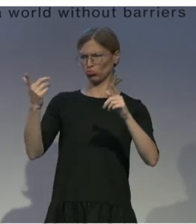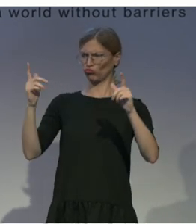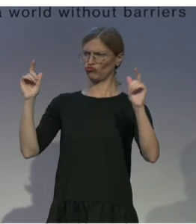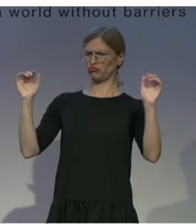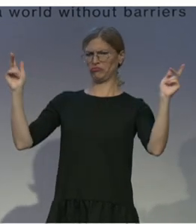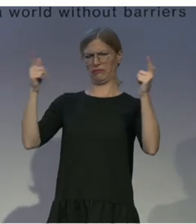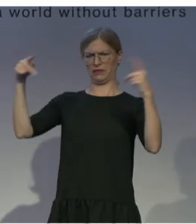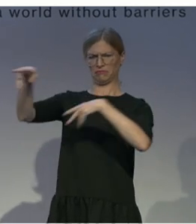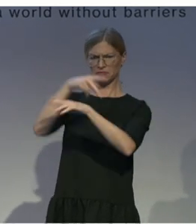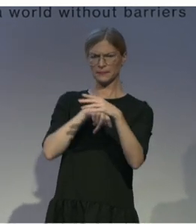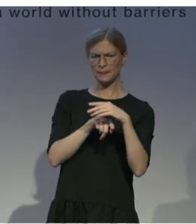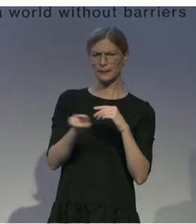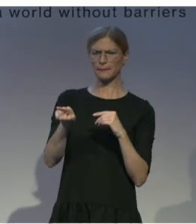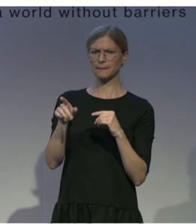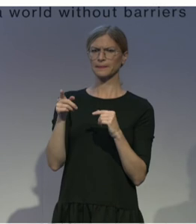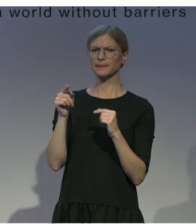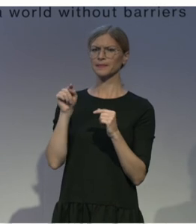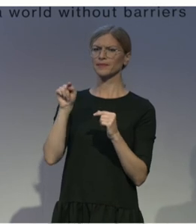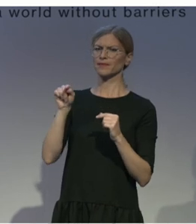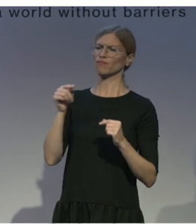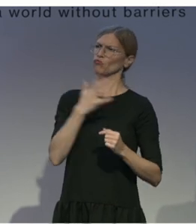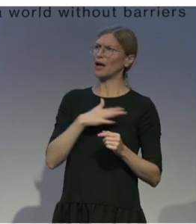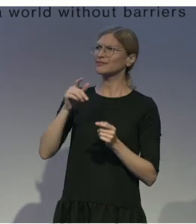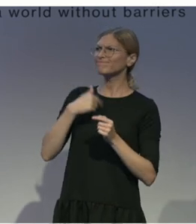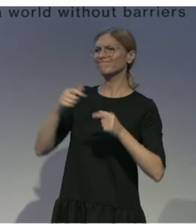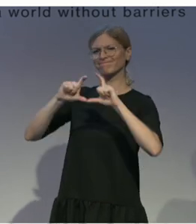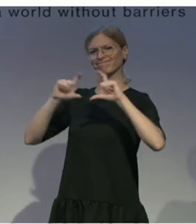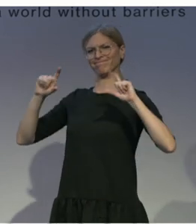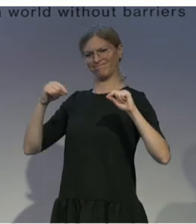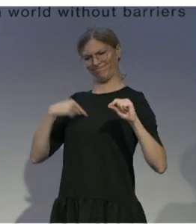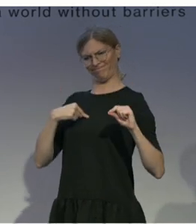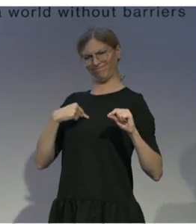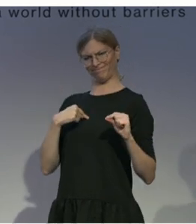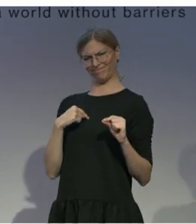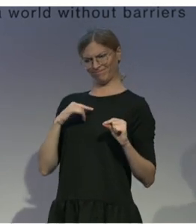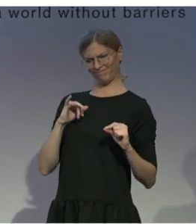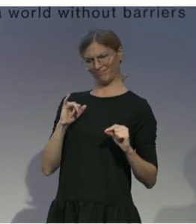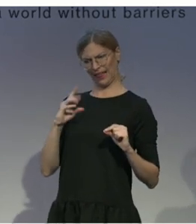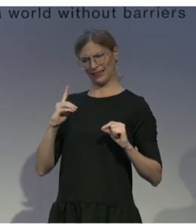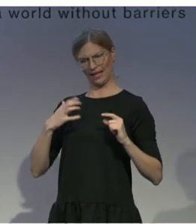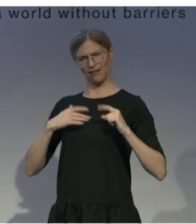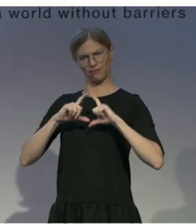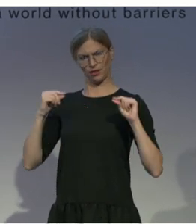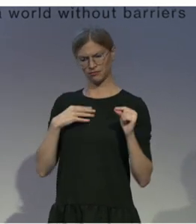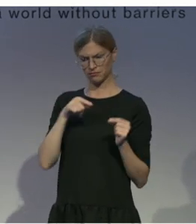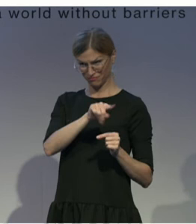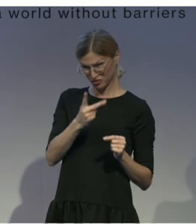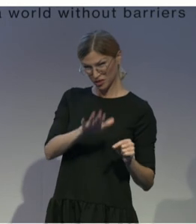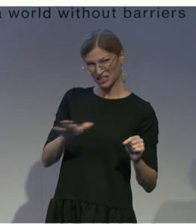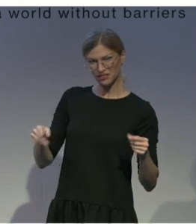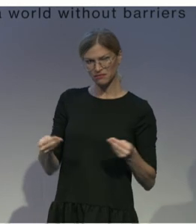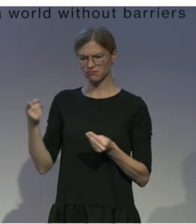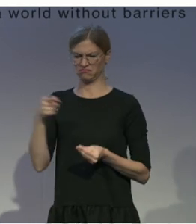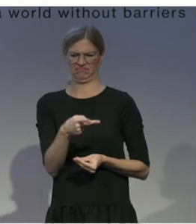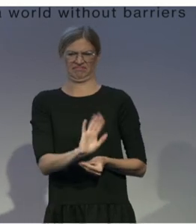card. And they really wanted to get the two older children registered, but the village chief advised against it. He said, there's no